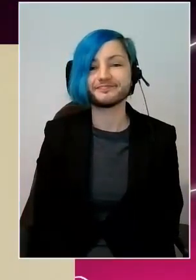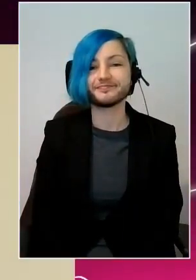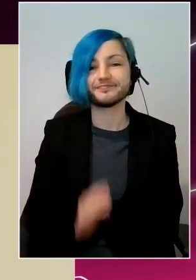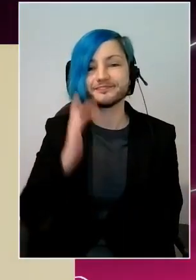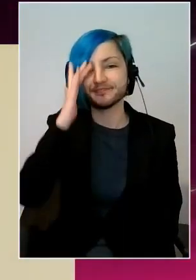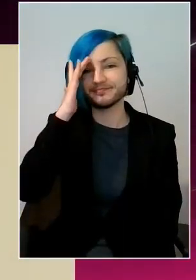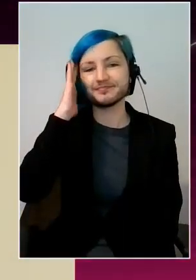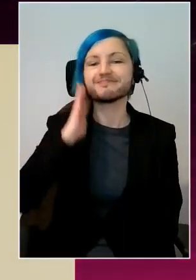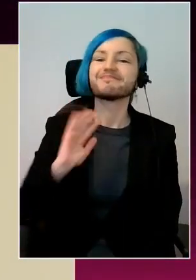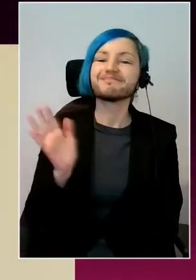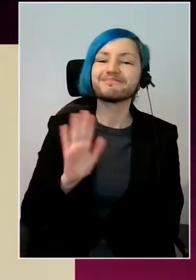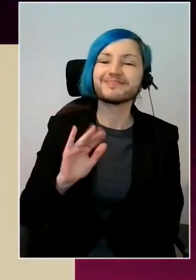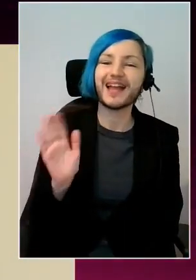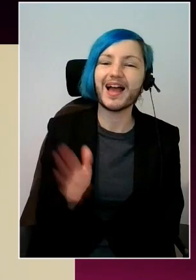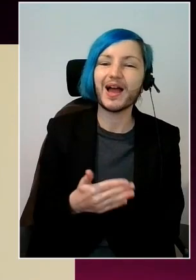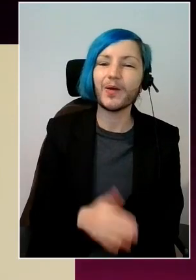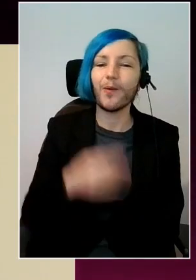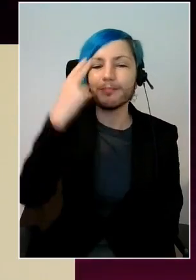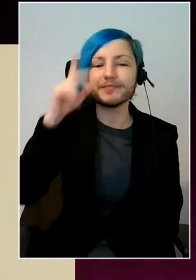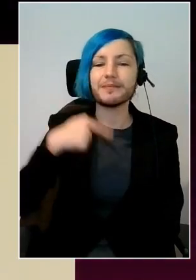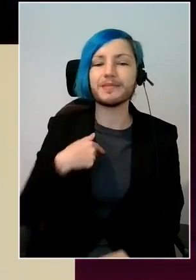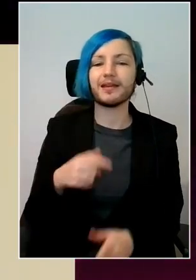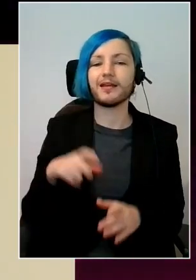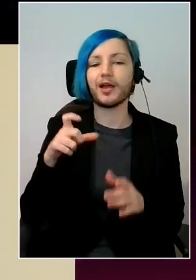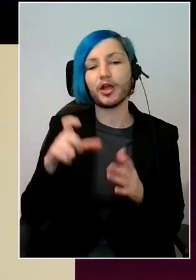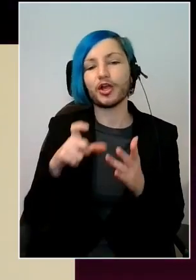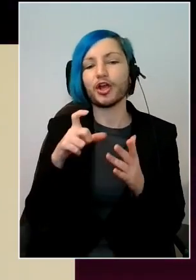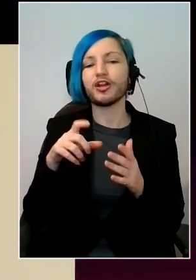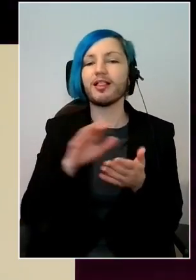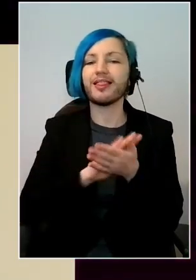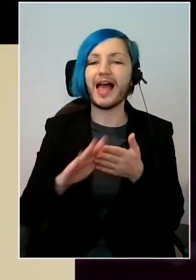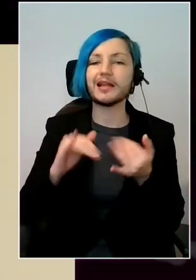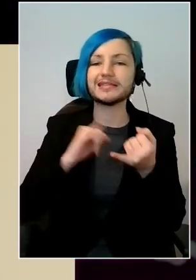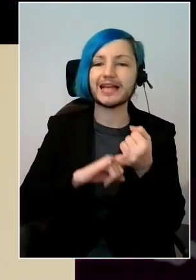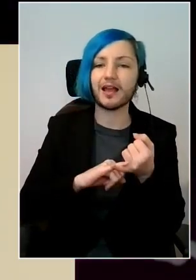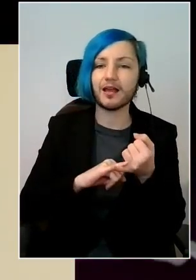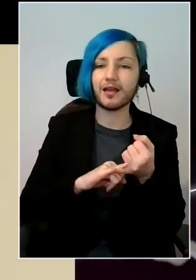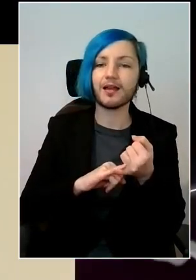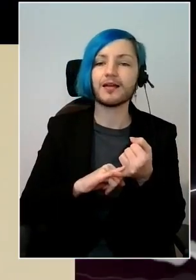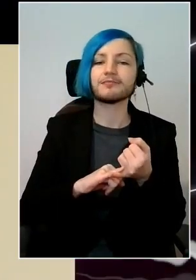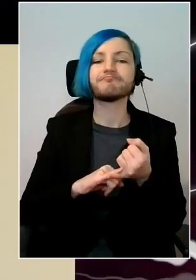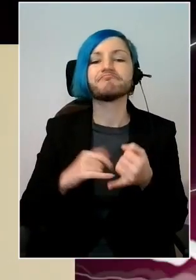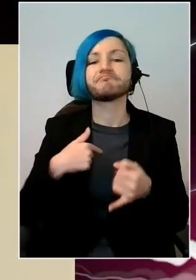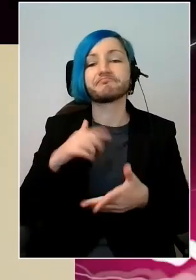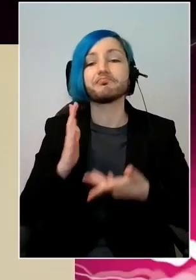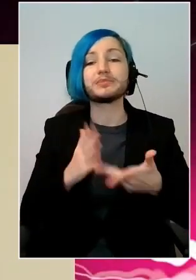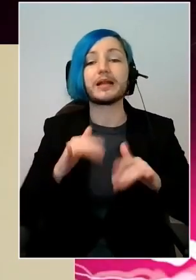Hello everyone, my name is Colonel Helen Singh and I'm presenting this award on behalf of the British Army.